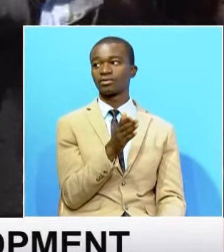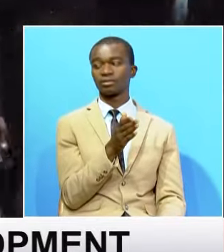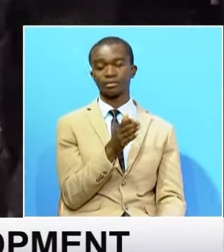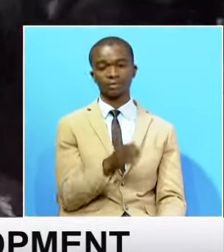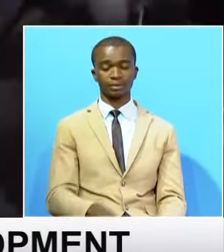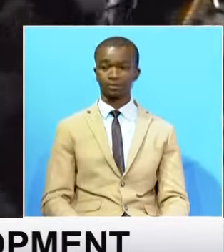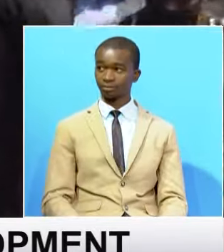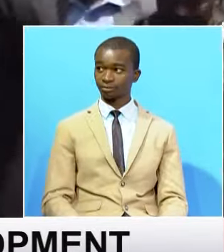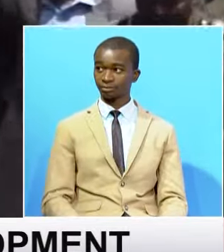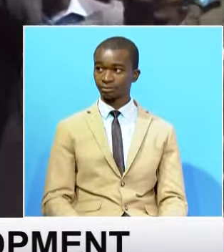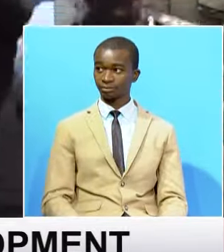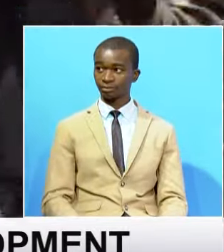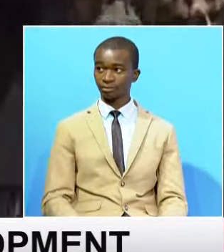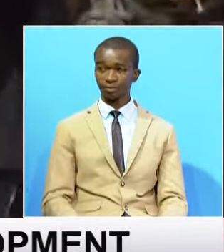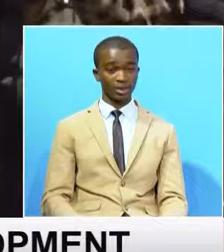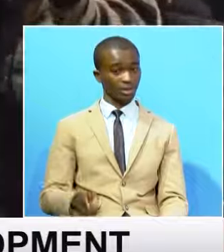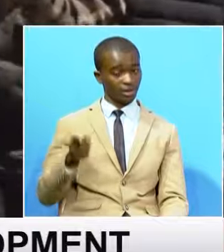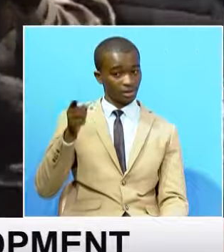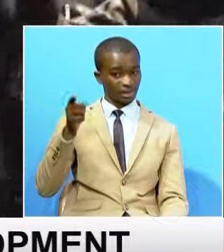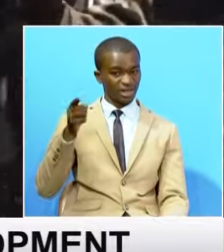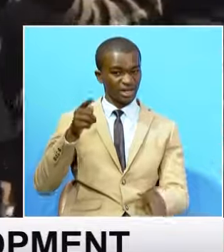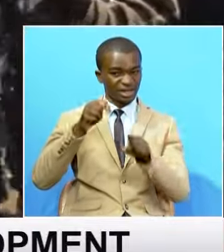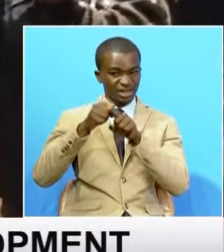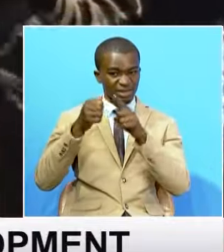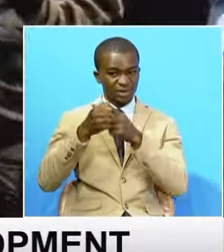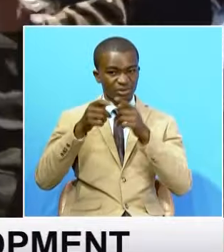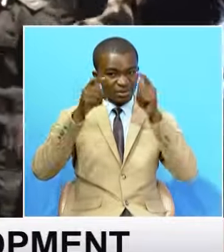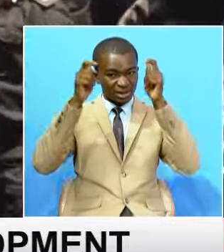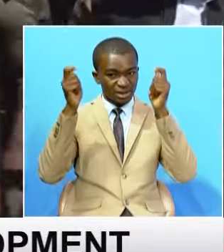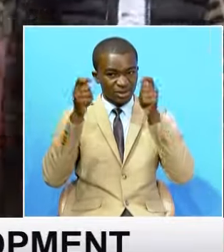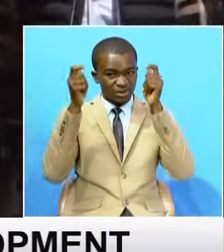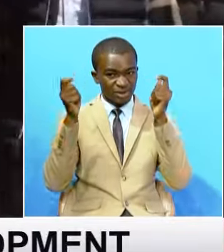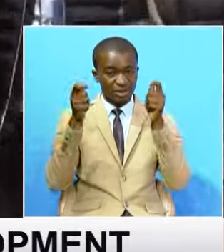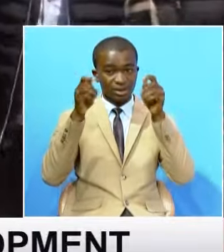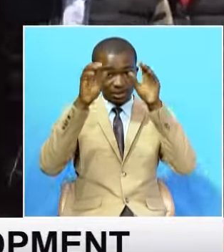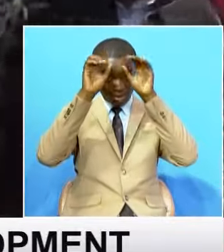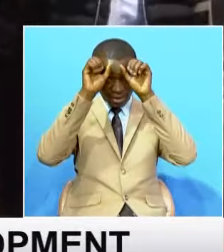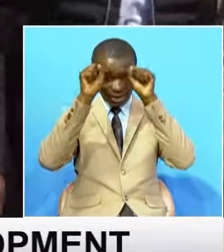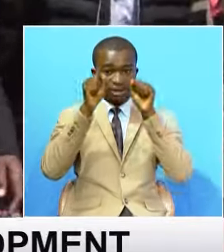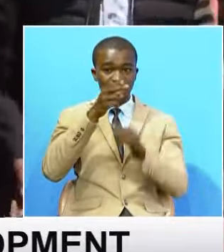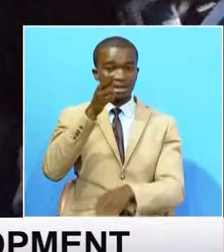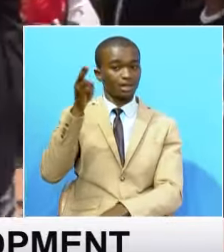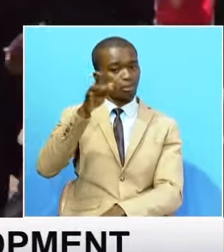The president is in Chienge district to grace the Wilile traditional ceremony of the Wilile people of Senior Chief Puta.